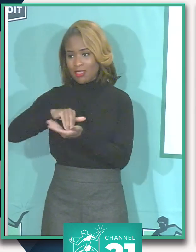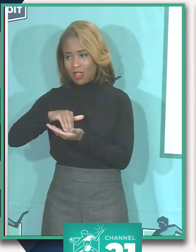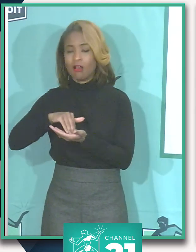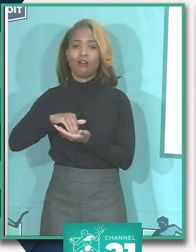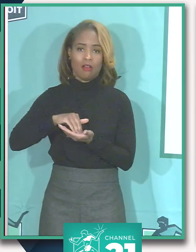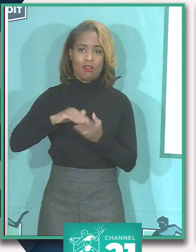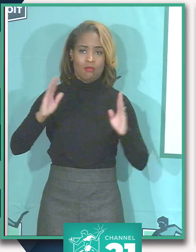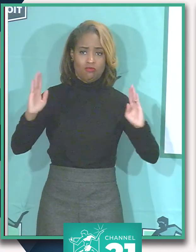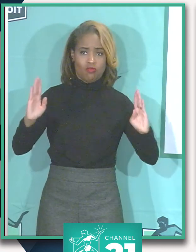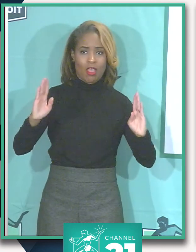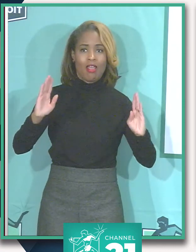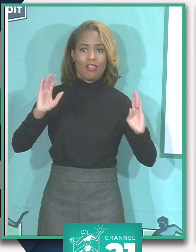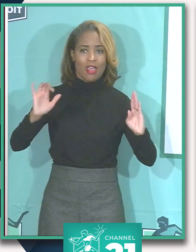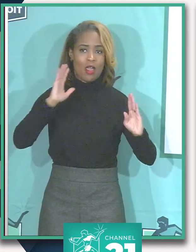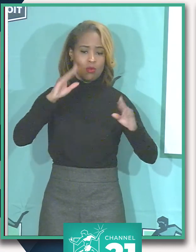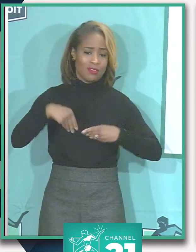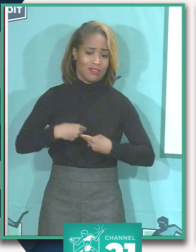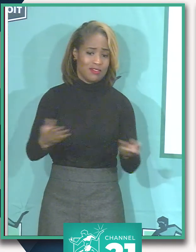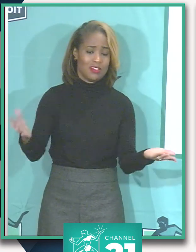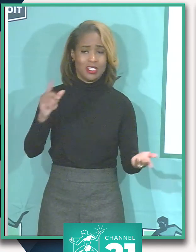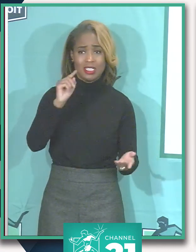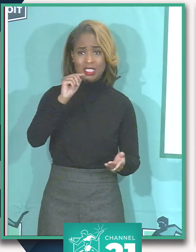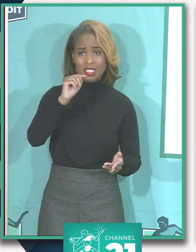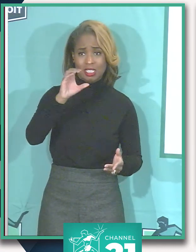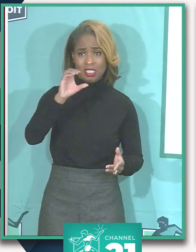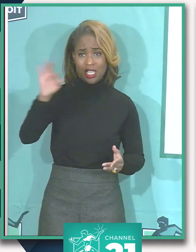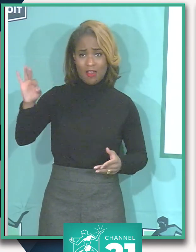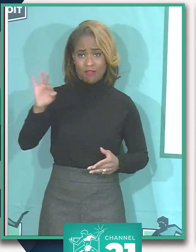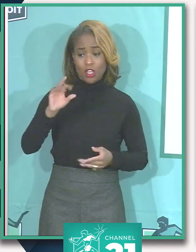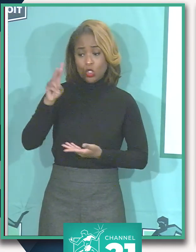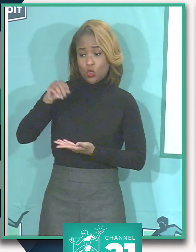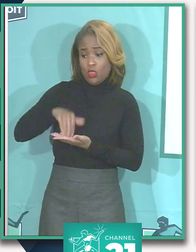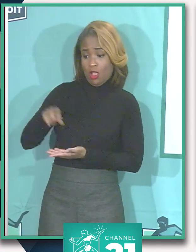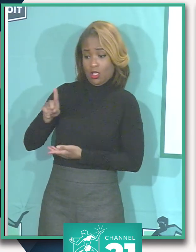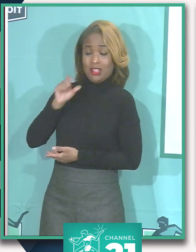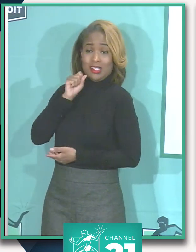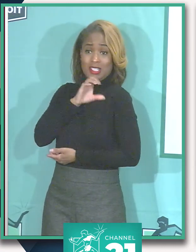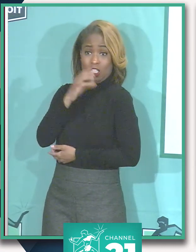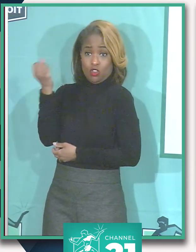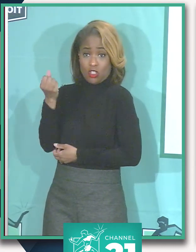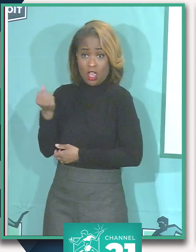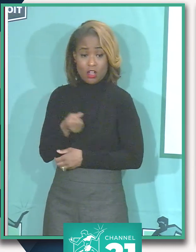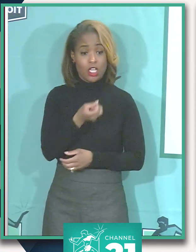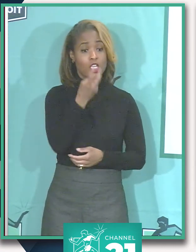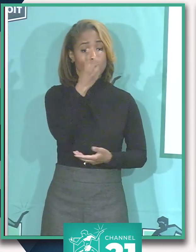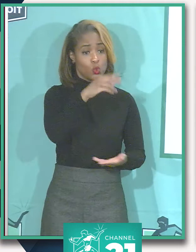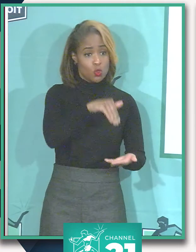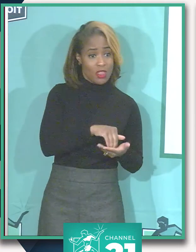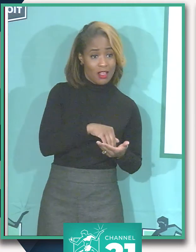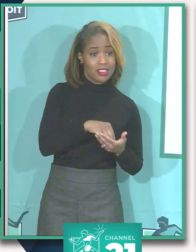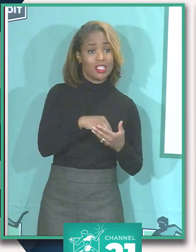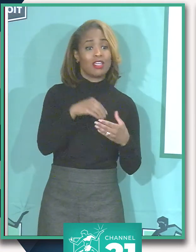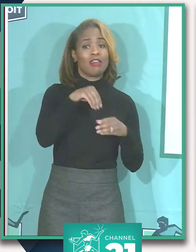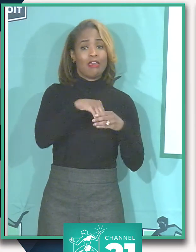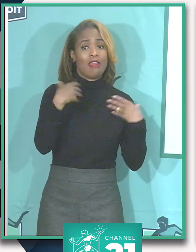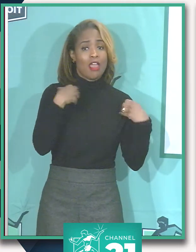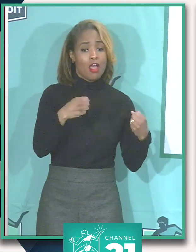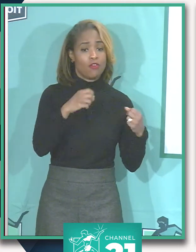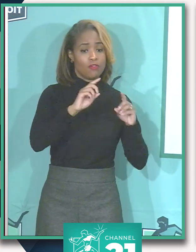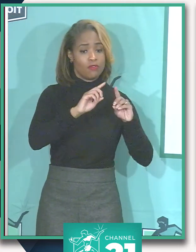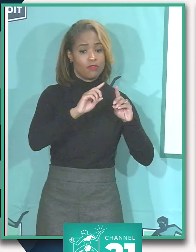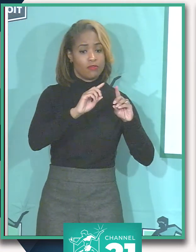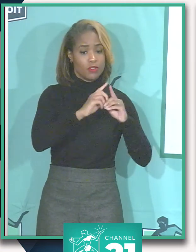be administered over at TCF, 2,000 at the senior Saturdays, and 2,000 in the health department outreach.